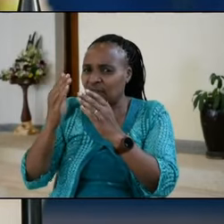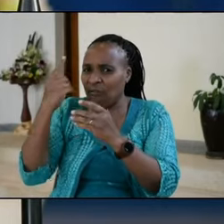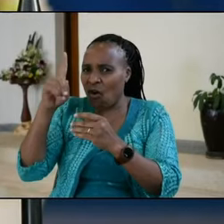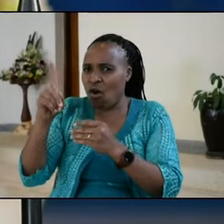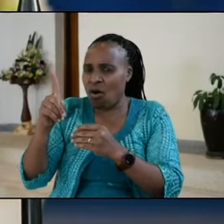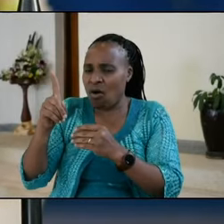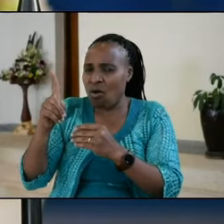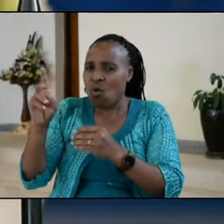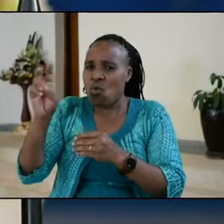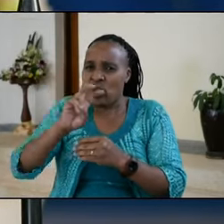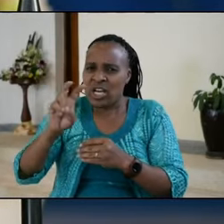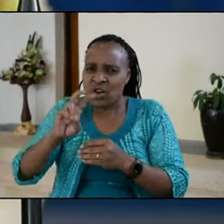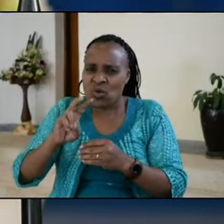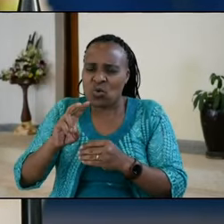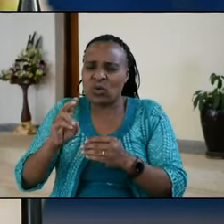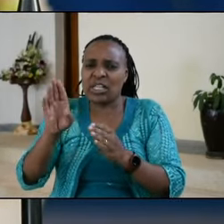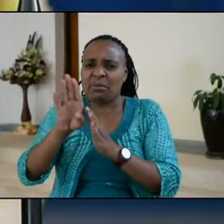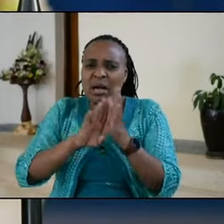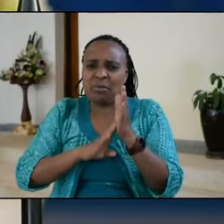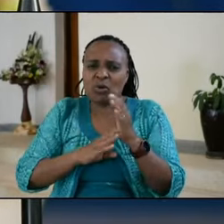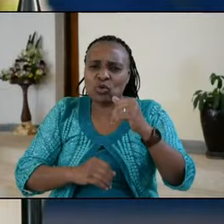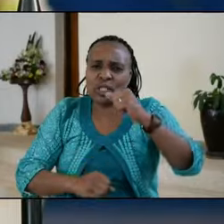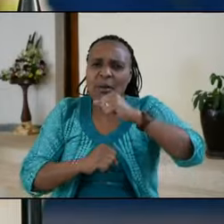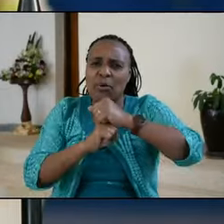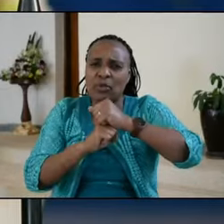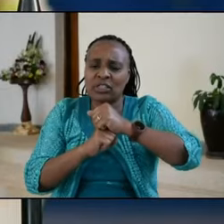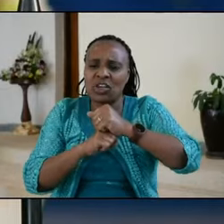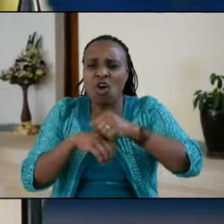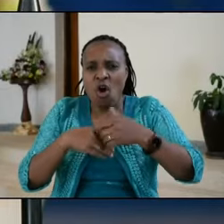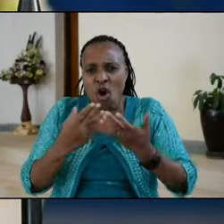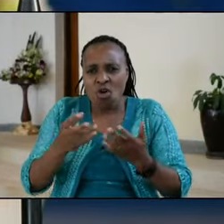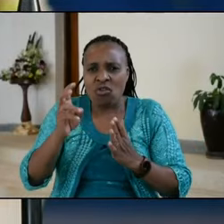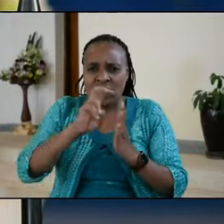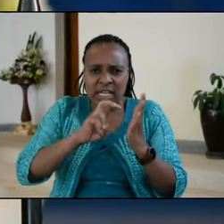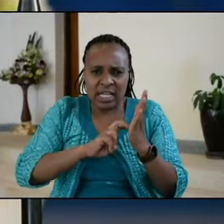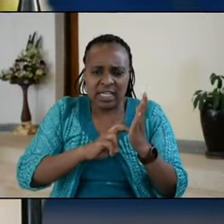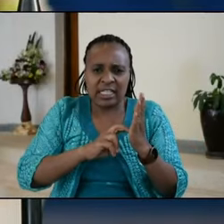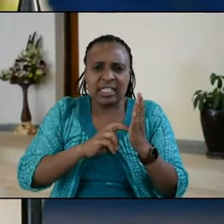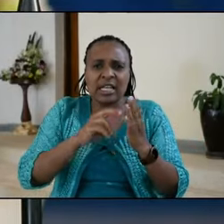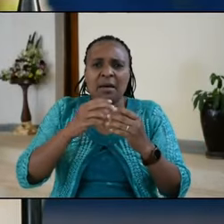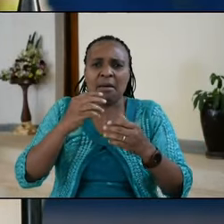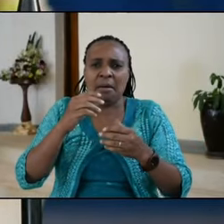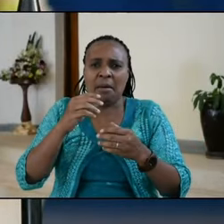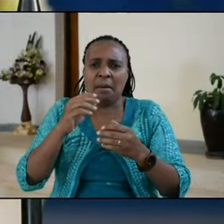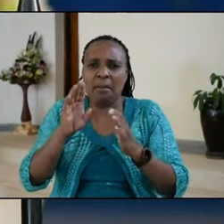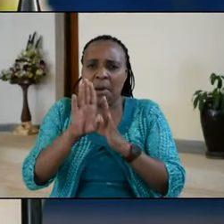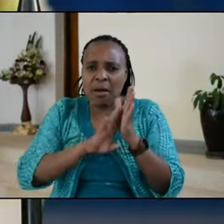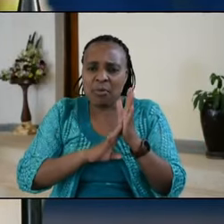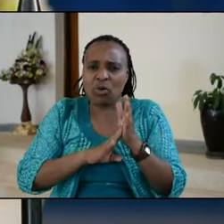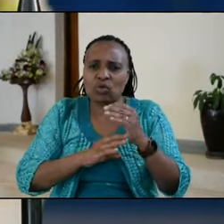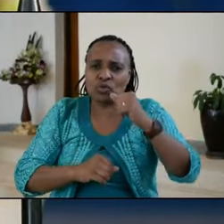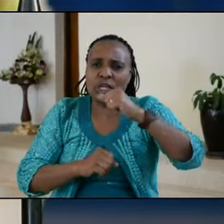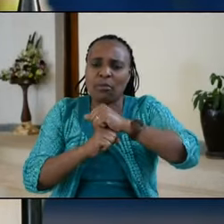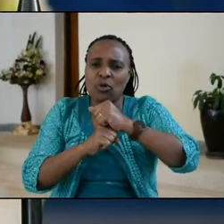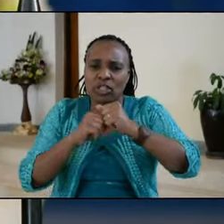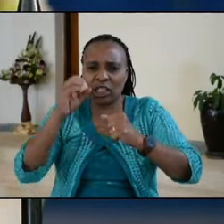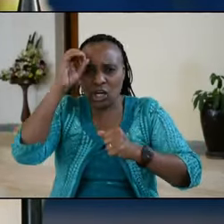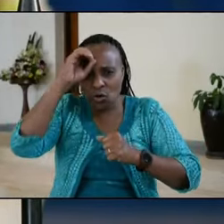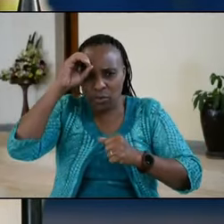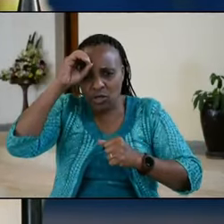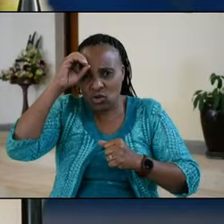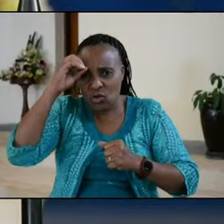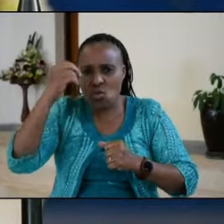for the Bible to support, or rather we read the Bible looking for texts that will support the opinion we have. Opinions we